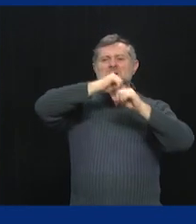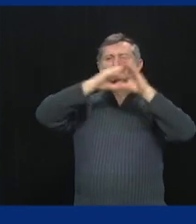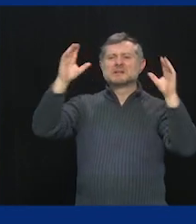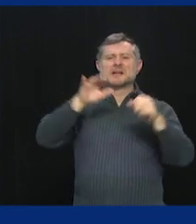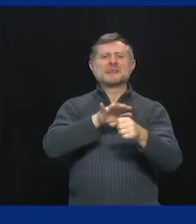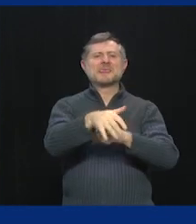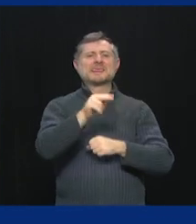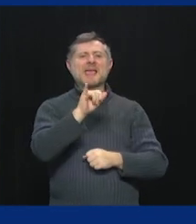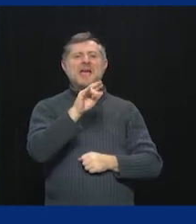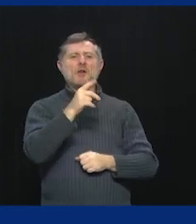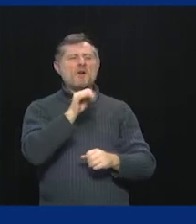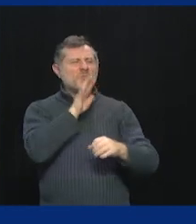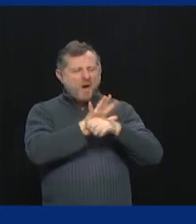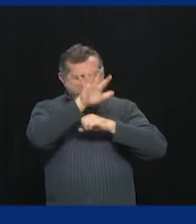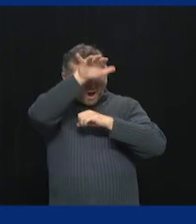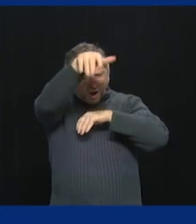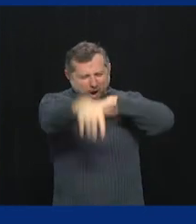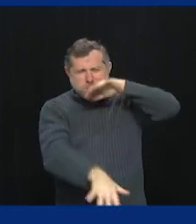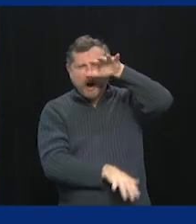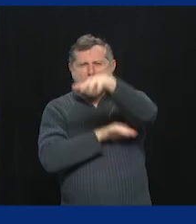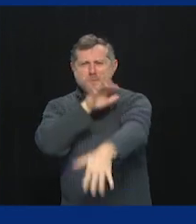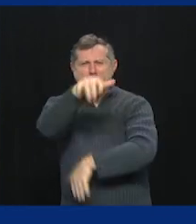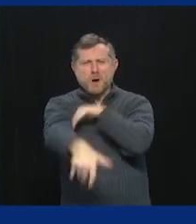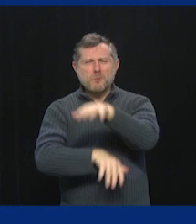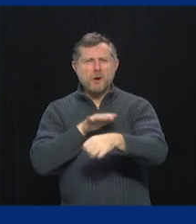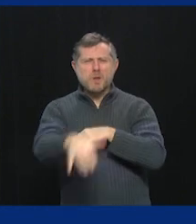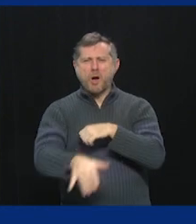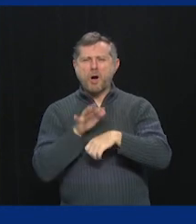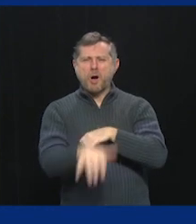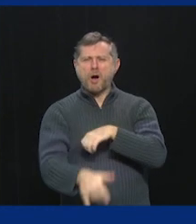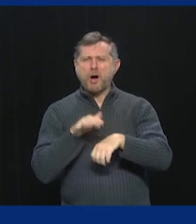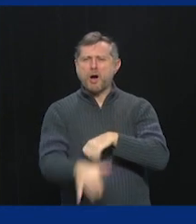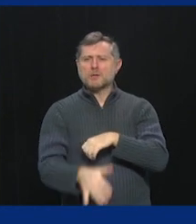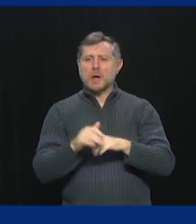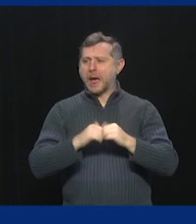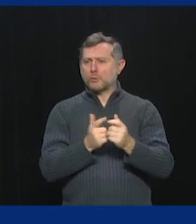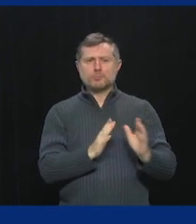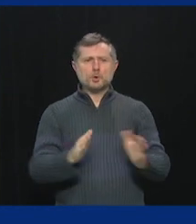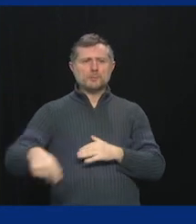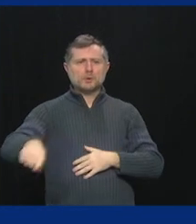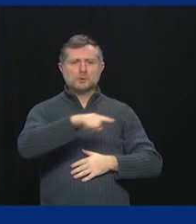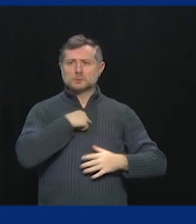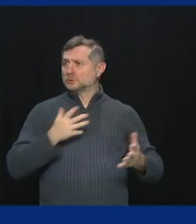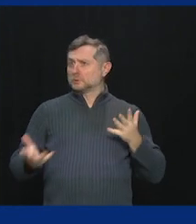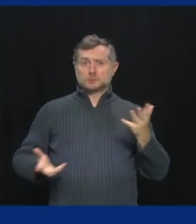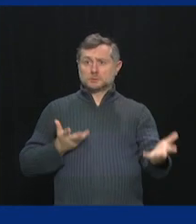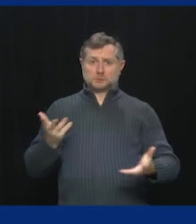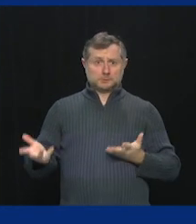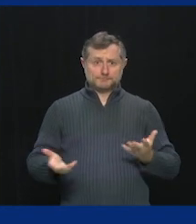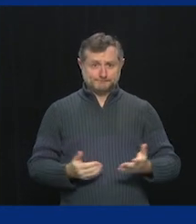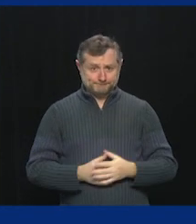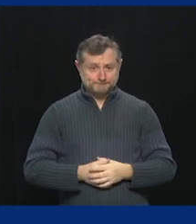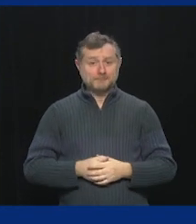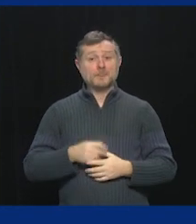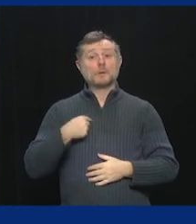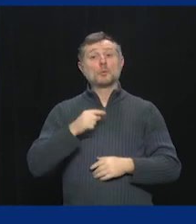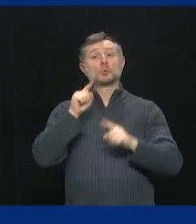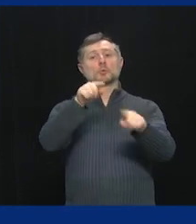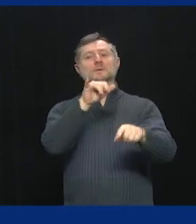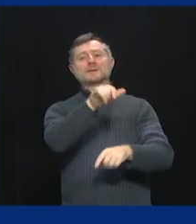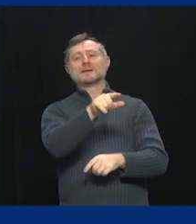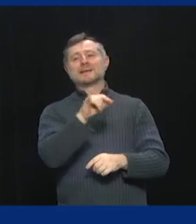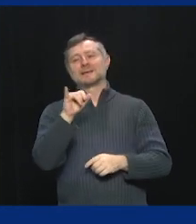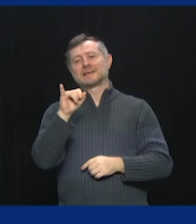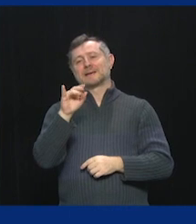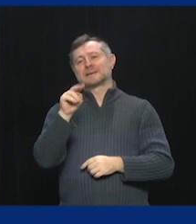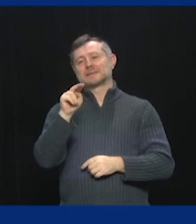city. How do you prepare for that? What I saw when I was up in Inwood, that local